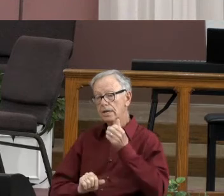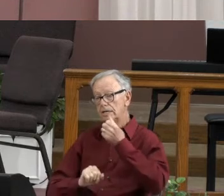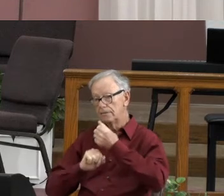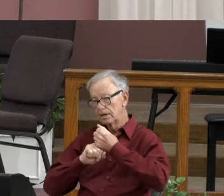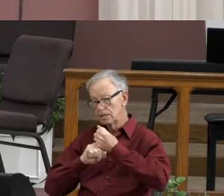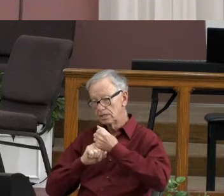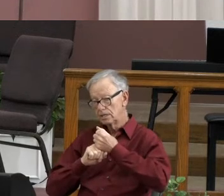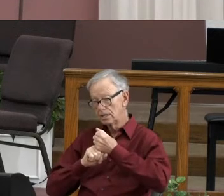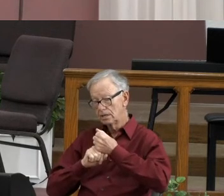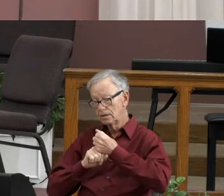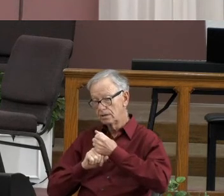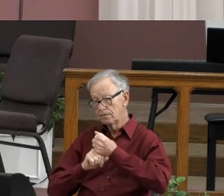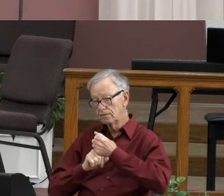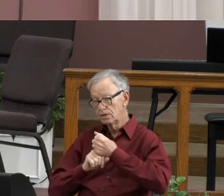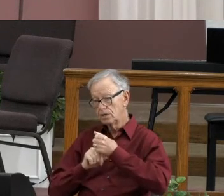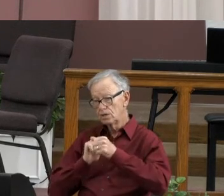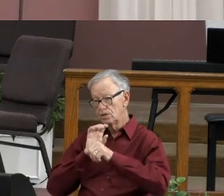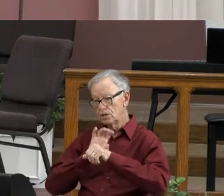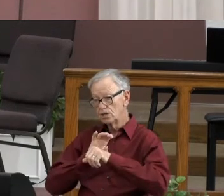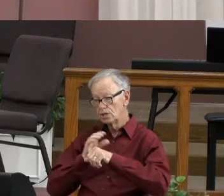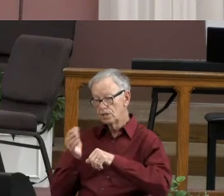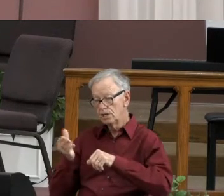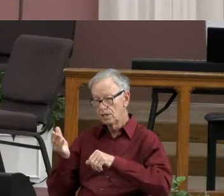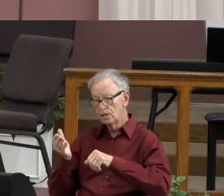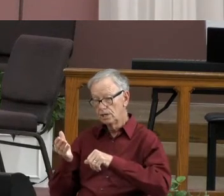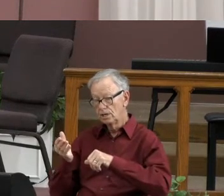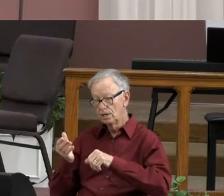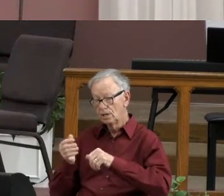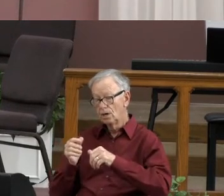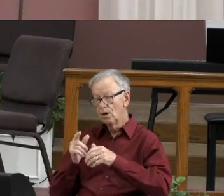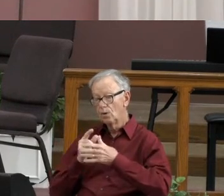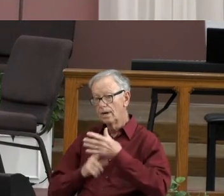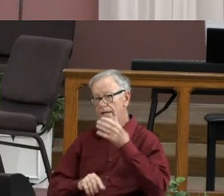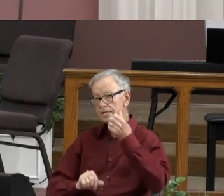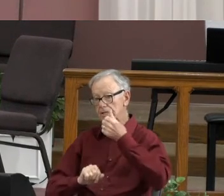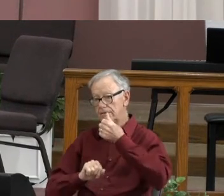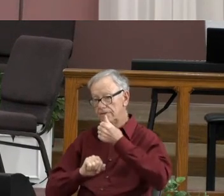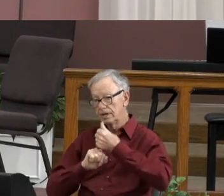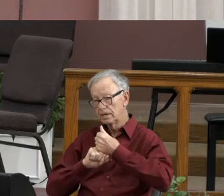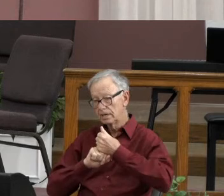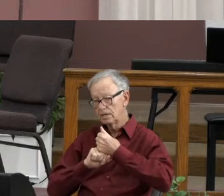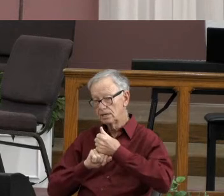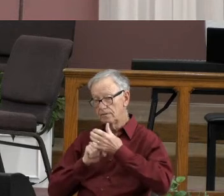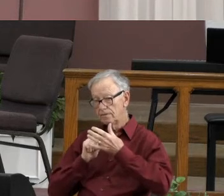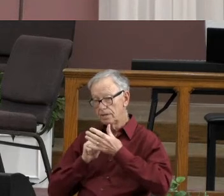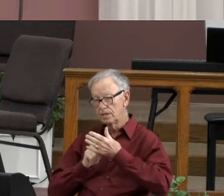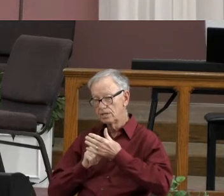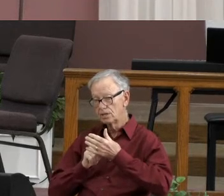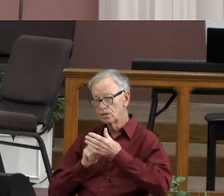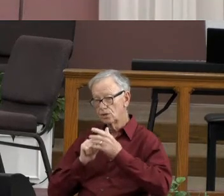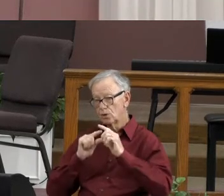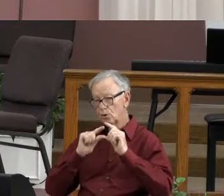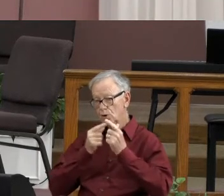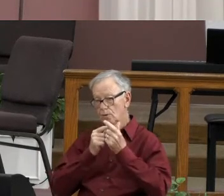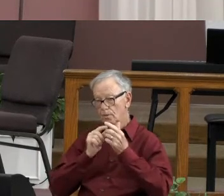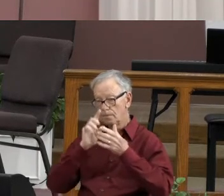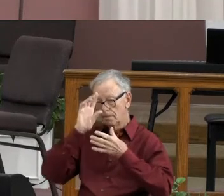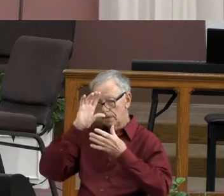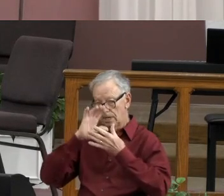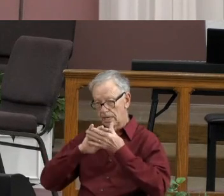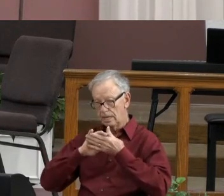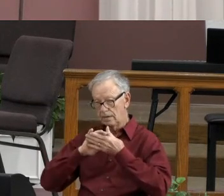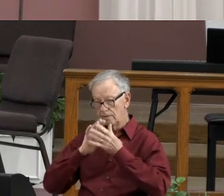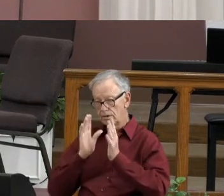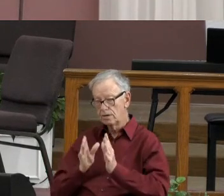the local church? What is to be the foundation of this body of believers that has gathered